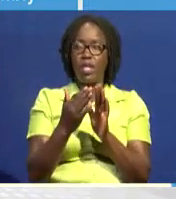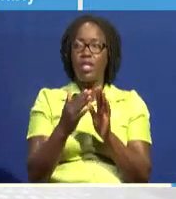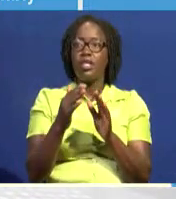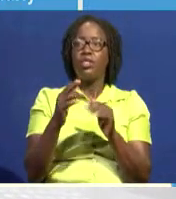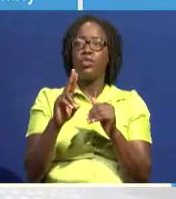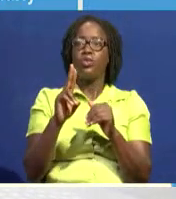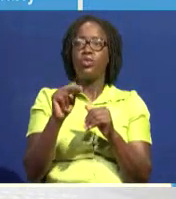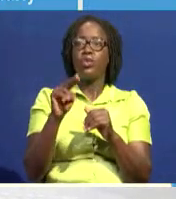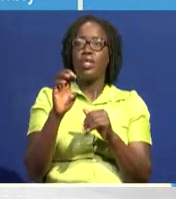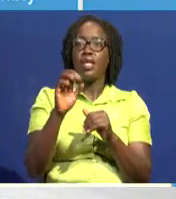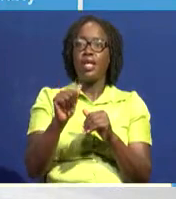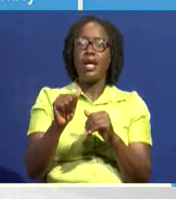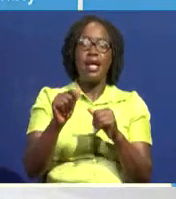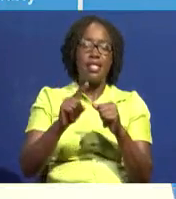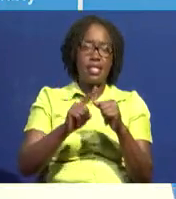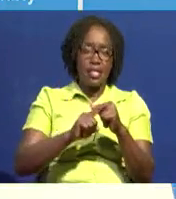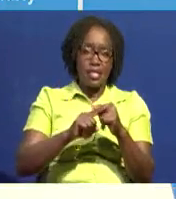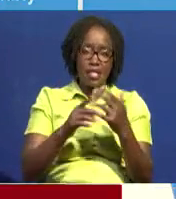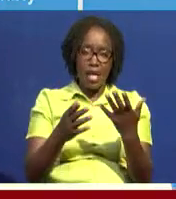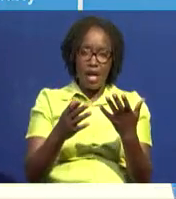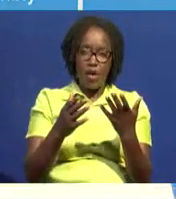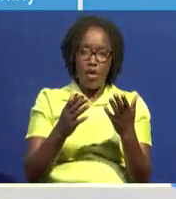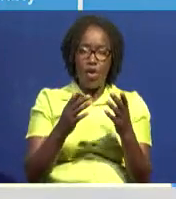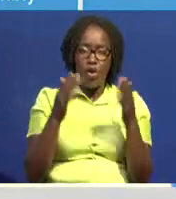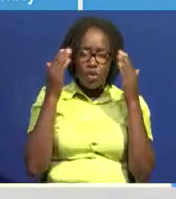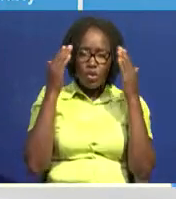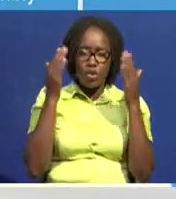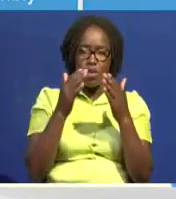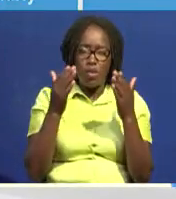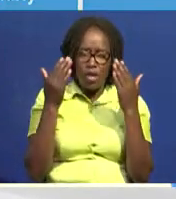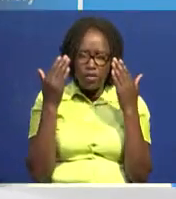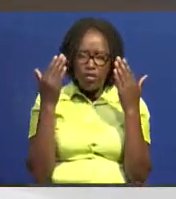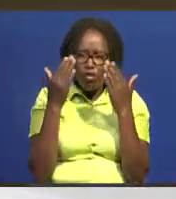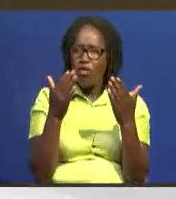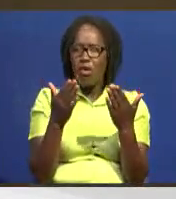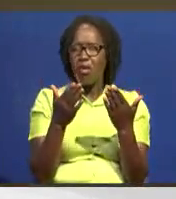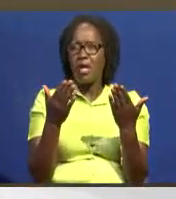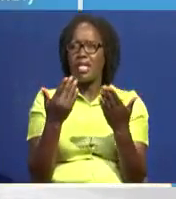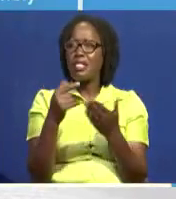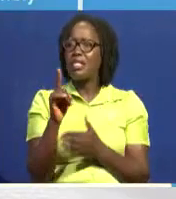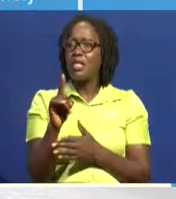how sharp and focused our own